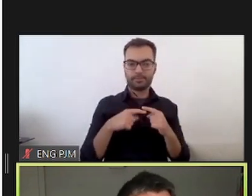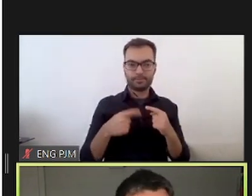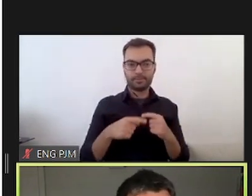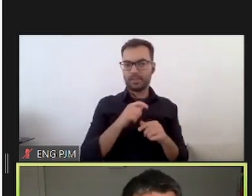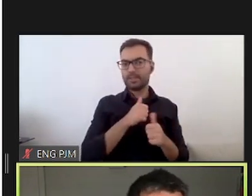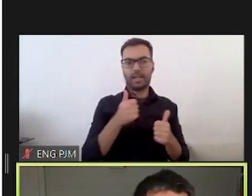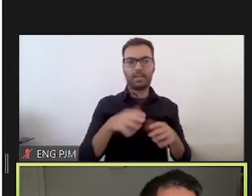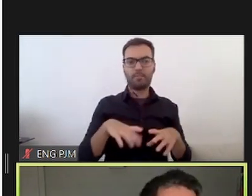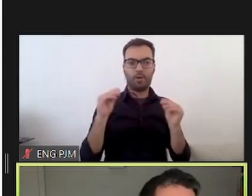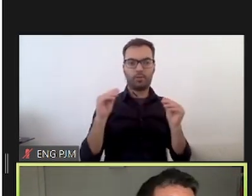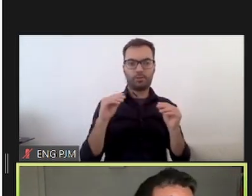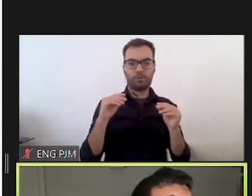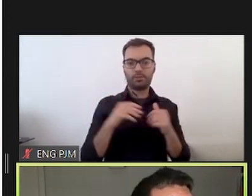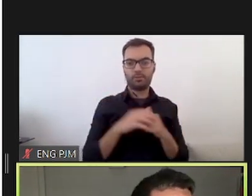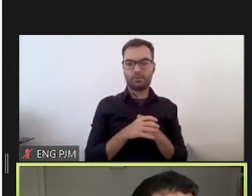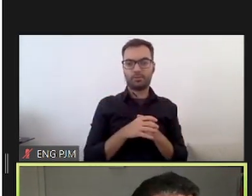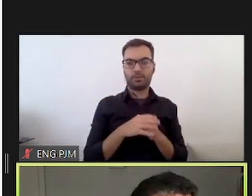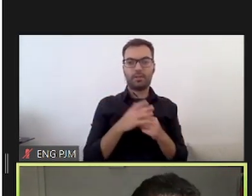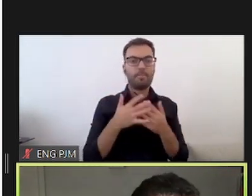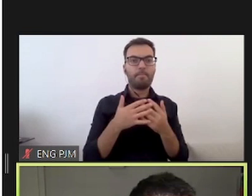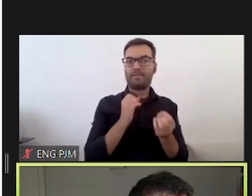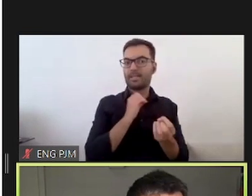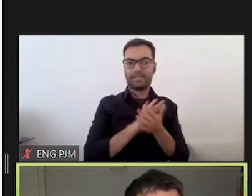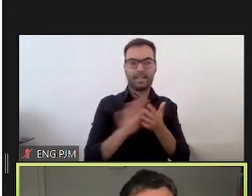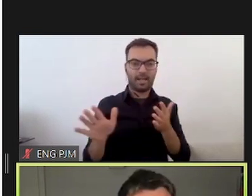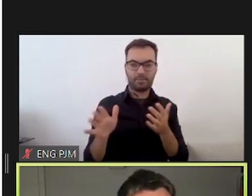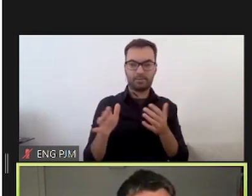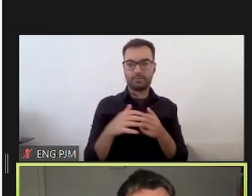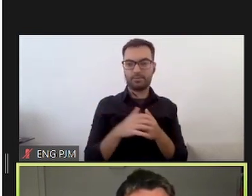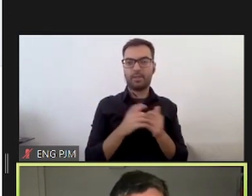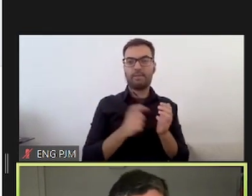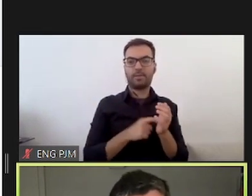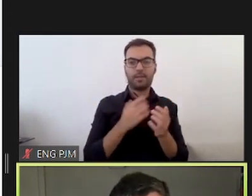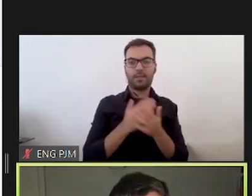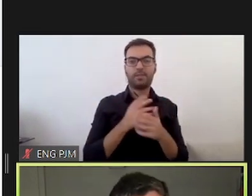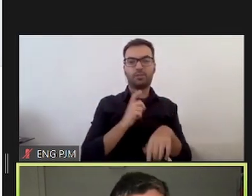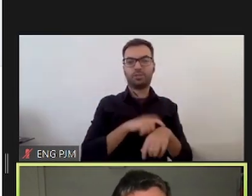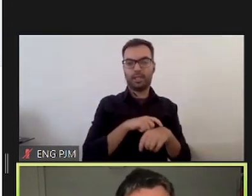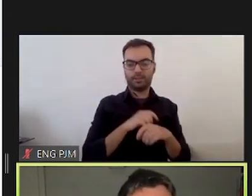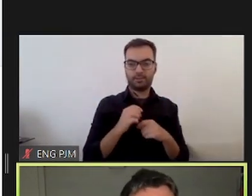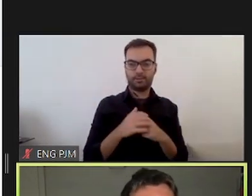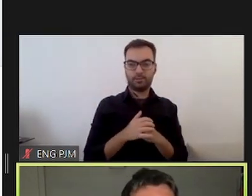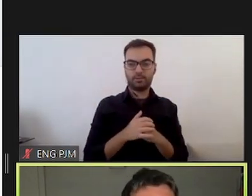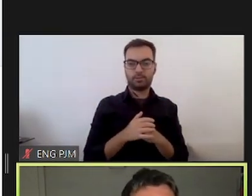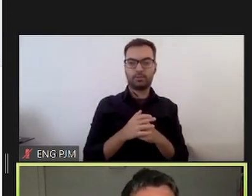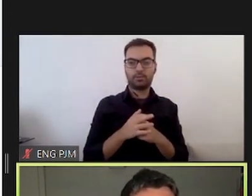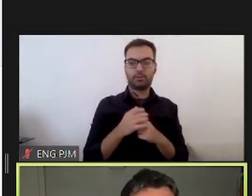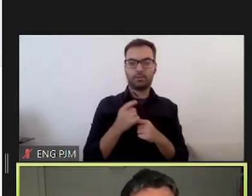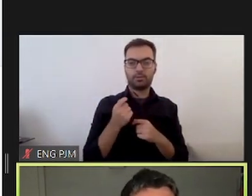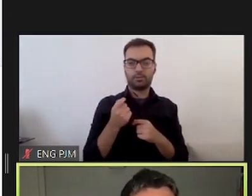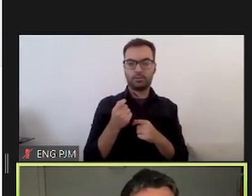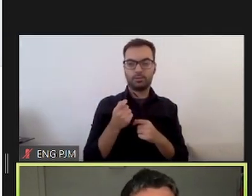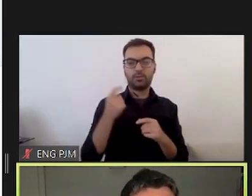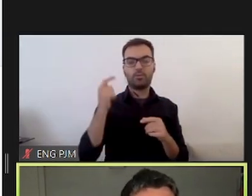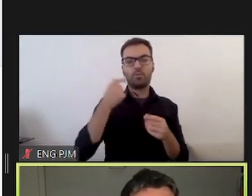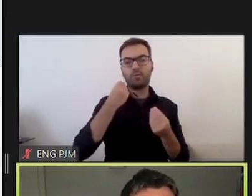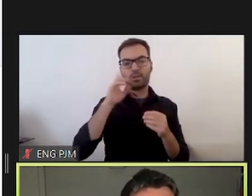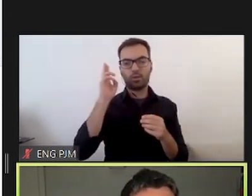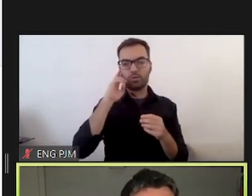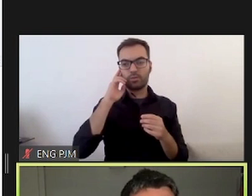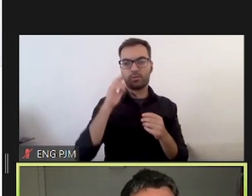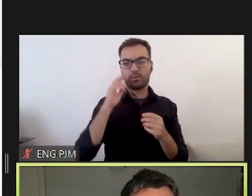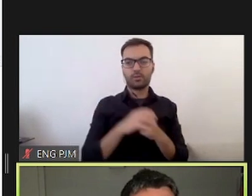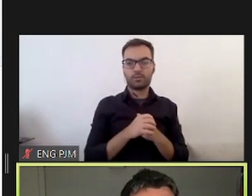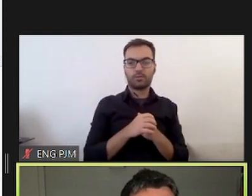start. It's give you for almost for free. It's only require your time and a little bit understanding